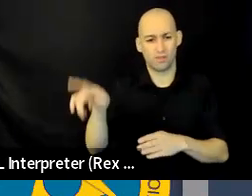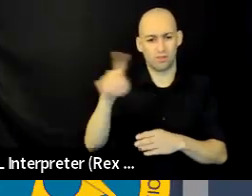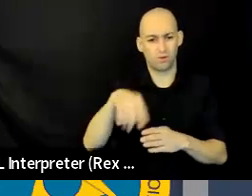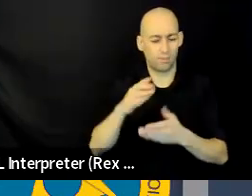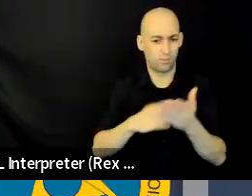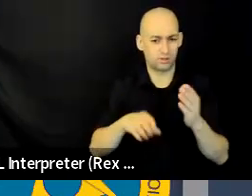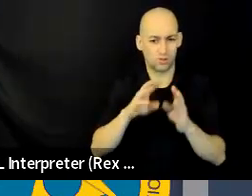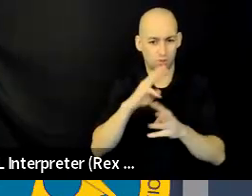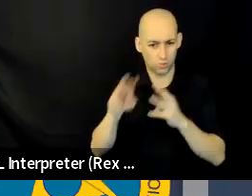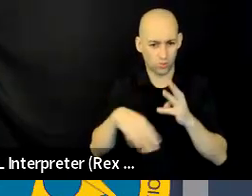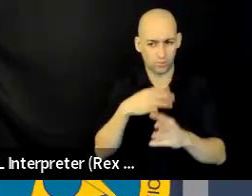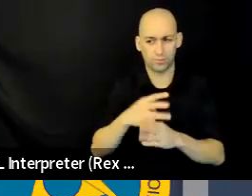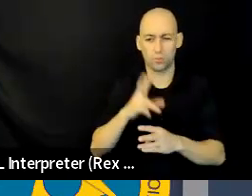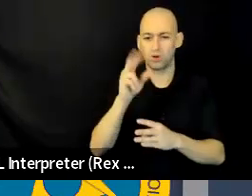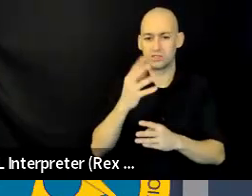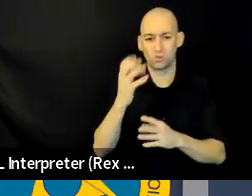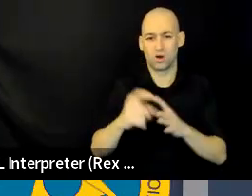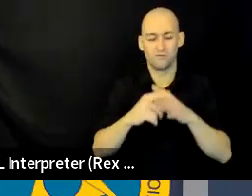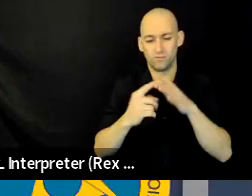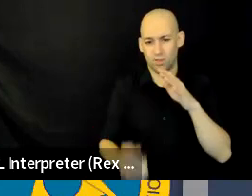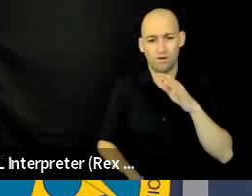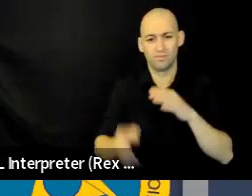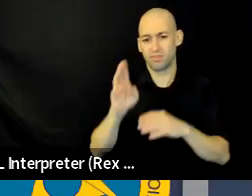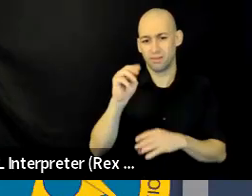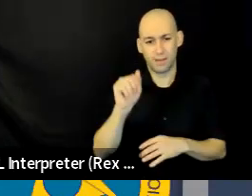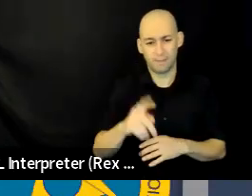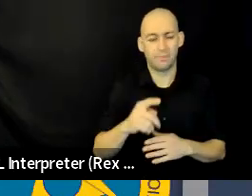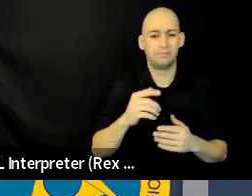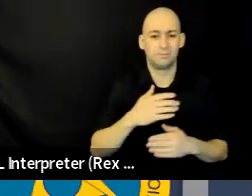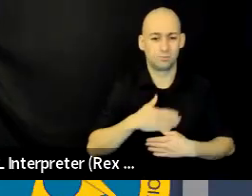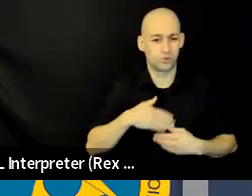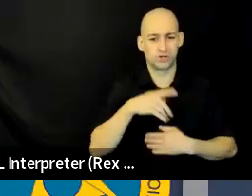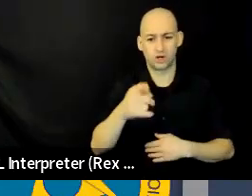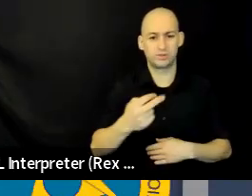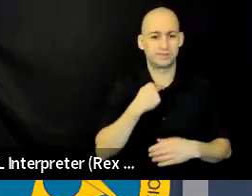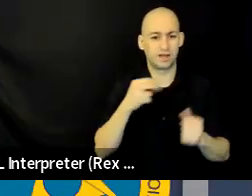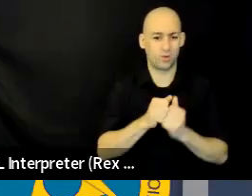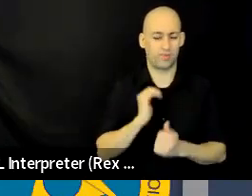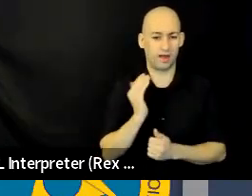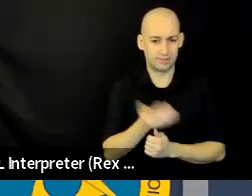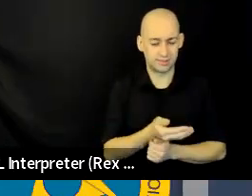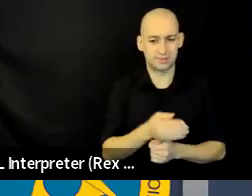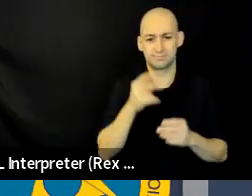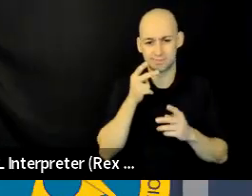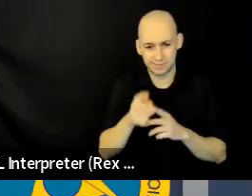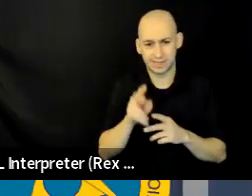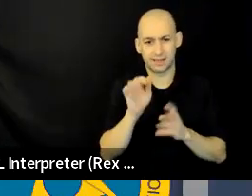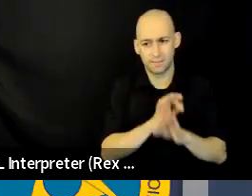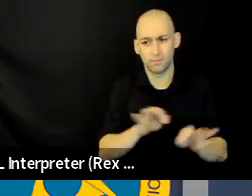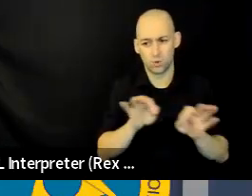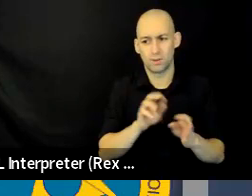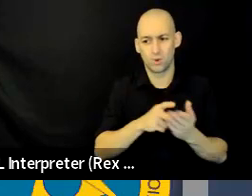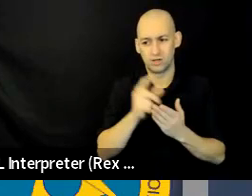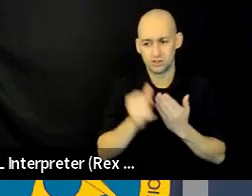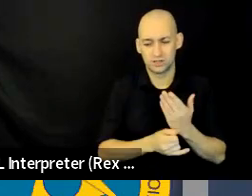and we do truly appreciate you sticking with us and making sure the importance of this project is seen by the rest of the state. Thank you again, Carl,